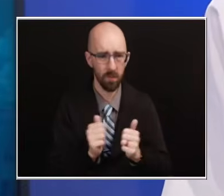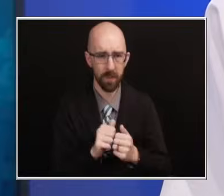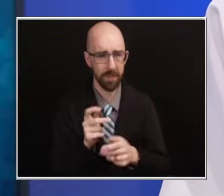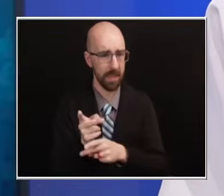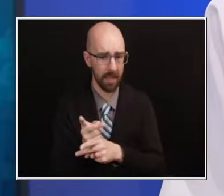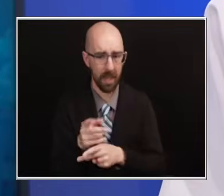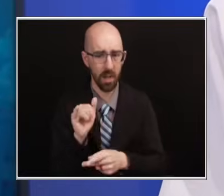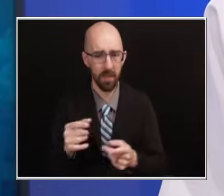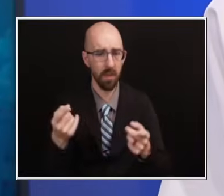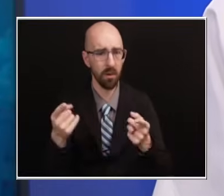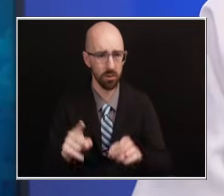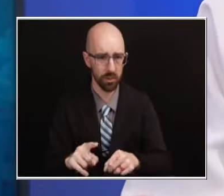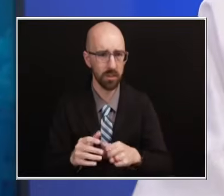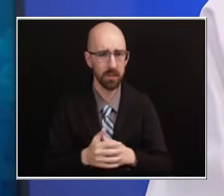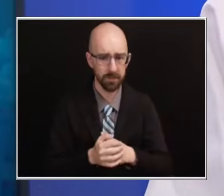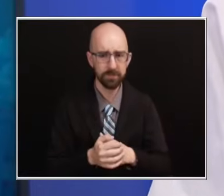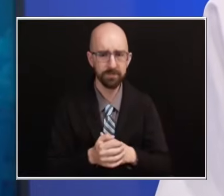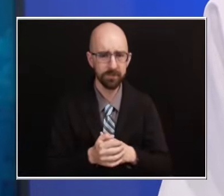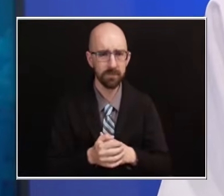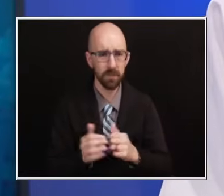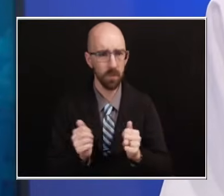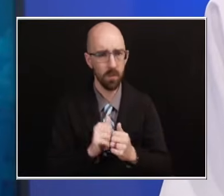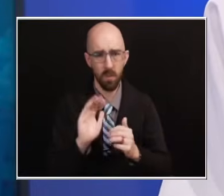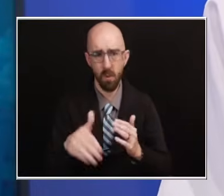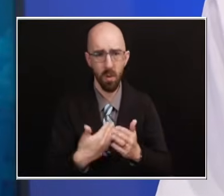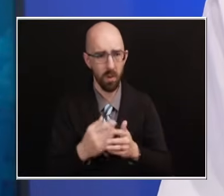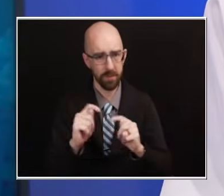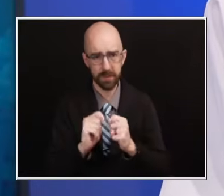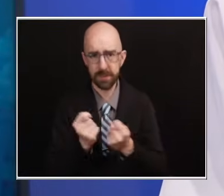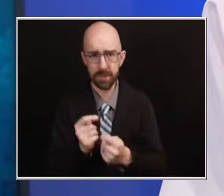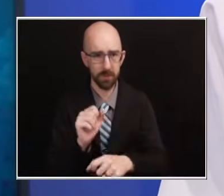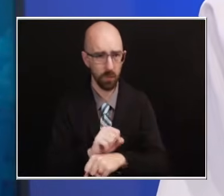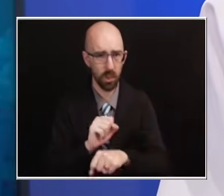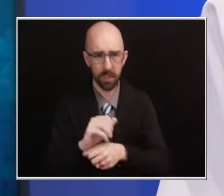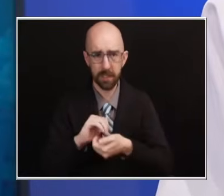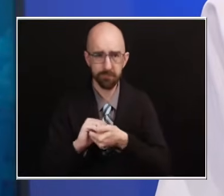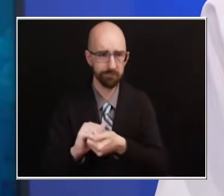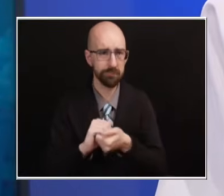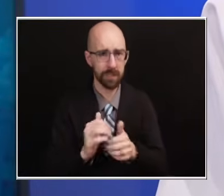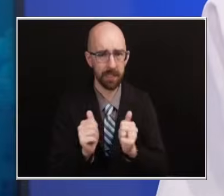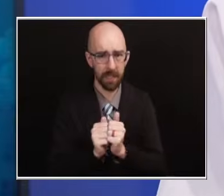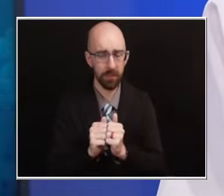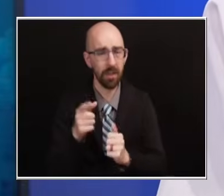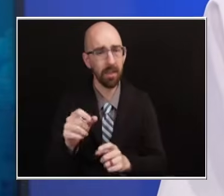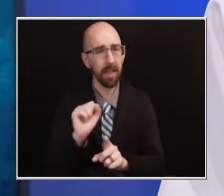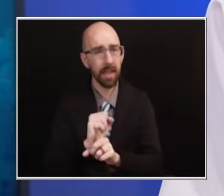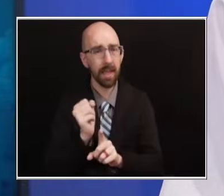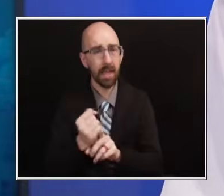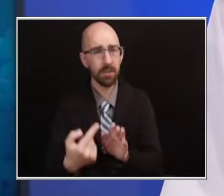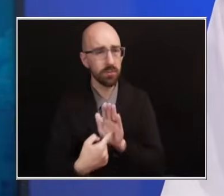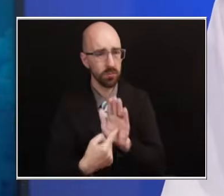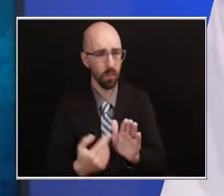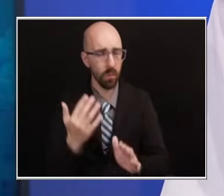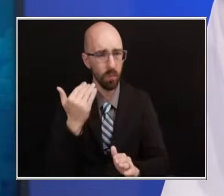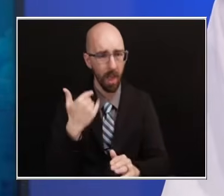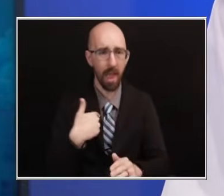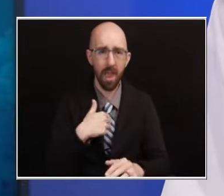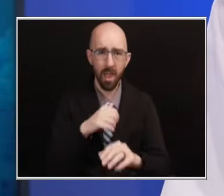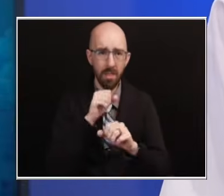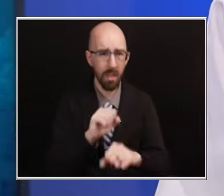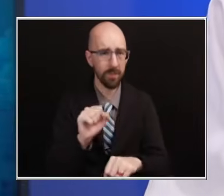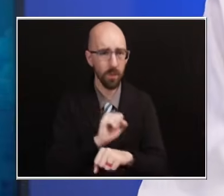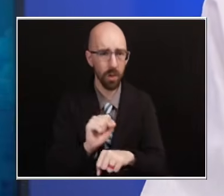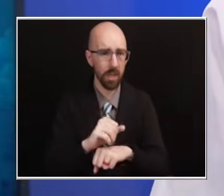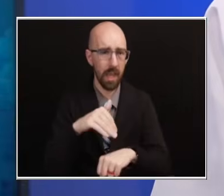occurred with all the teams working together. And that the case illustrates why I love working at